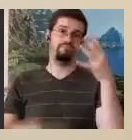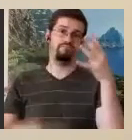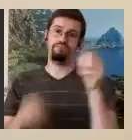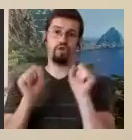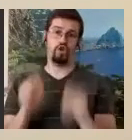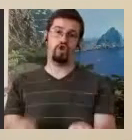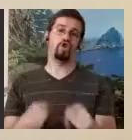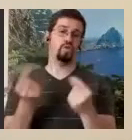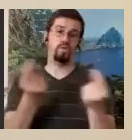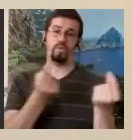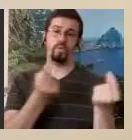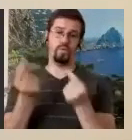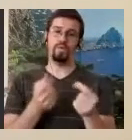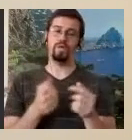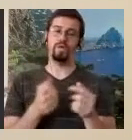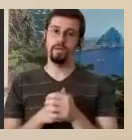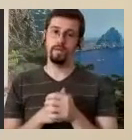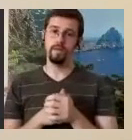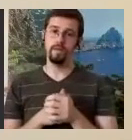yeah.